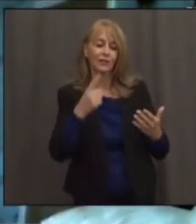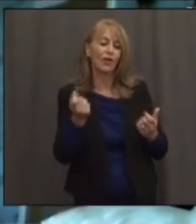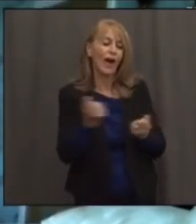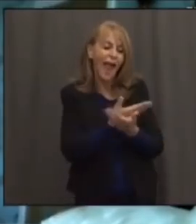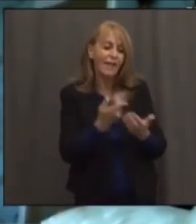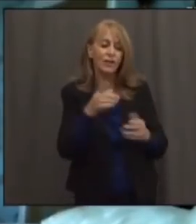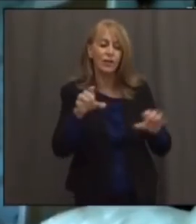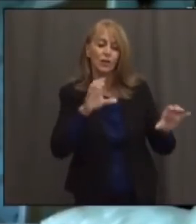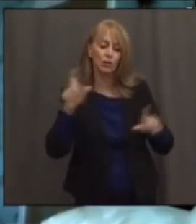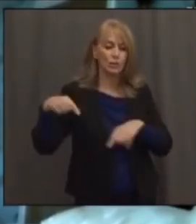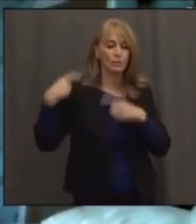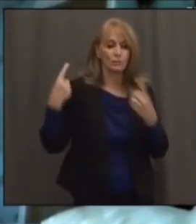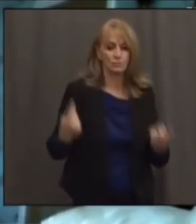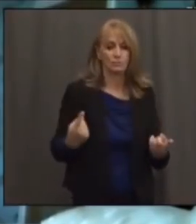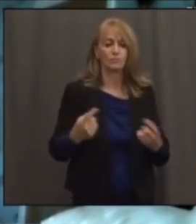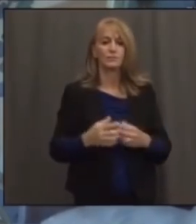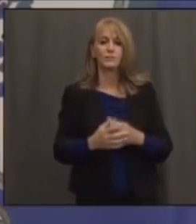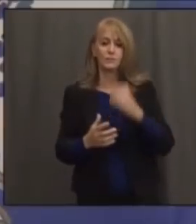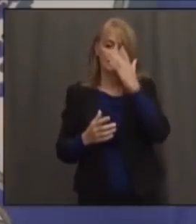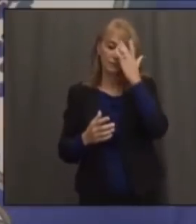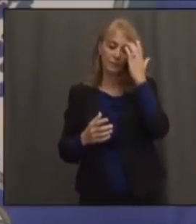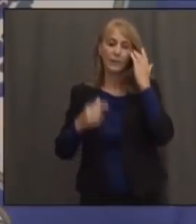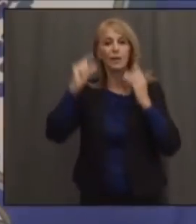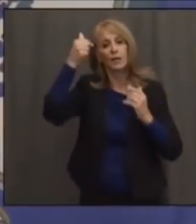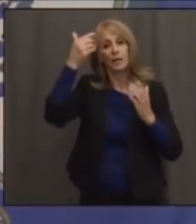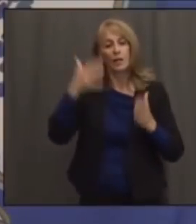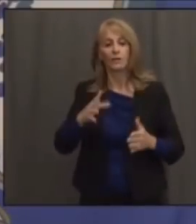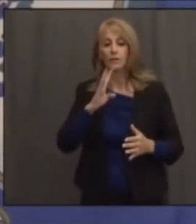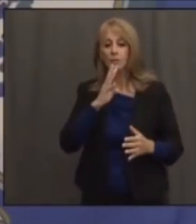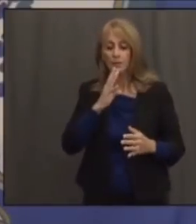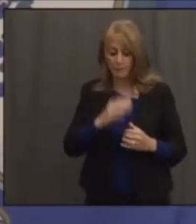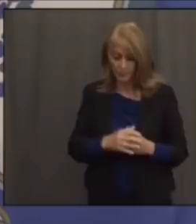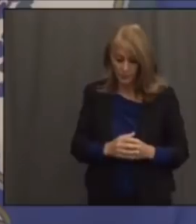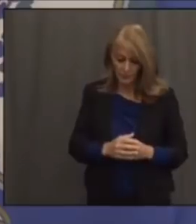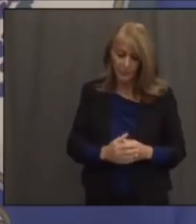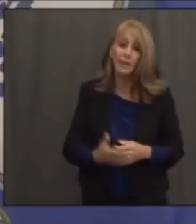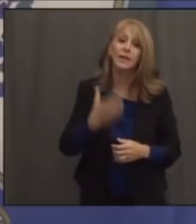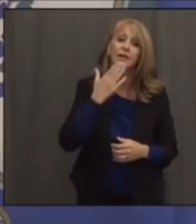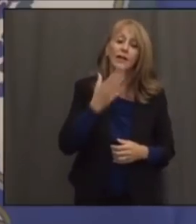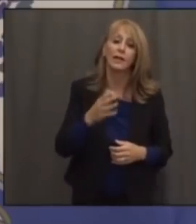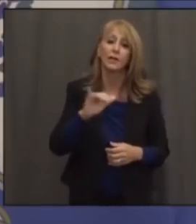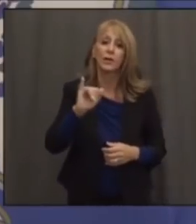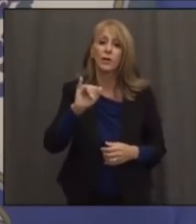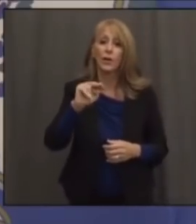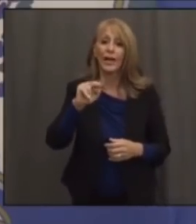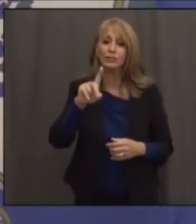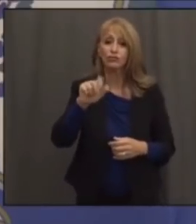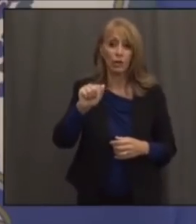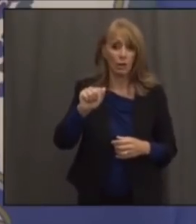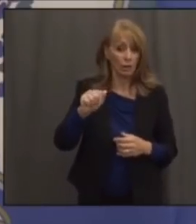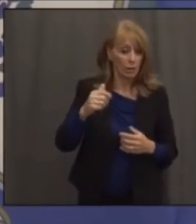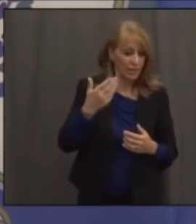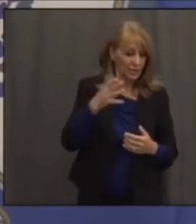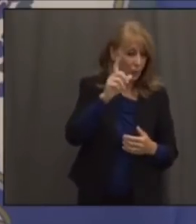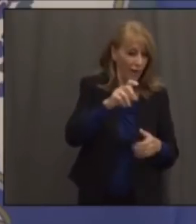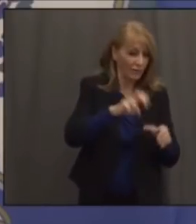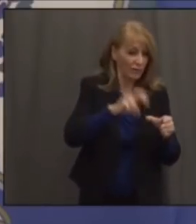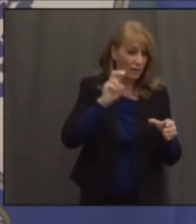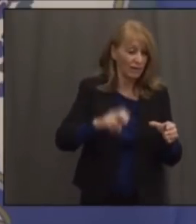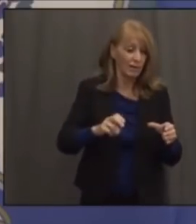us in the last year. Well, thank you, Albert. And Indra, I'm not sure you can stick around, and if you can,